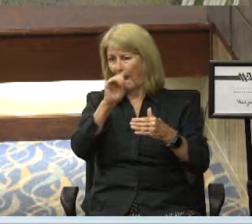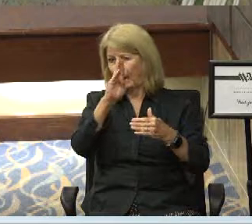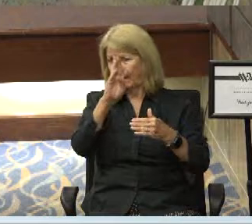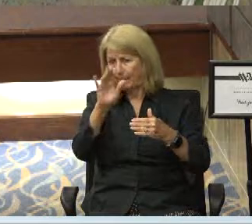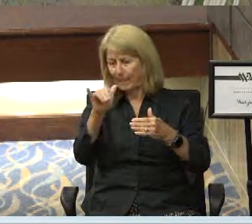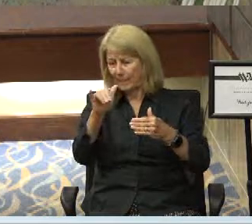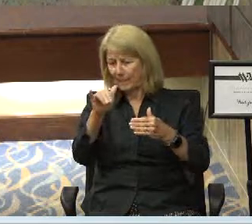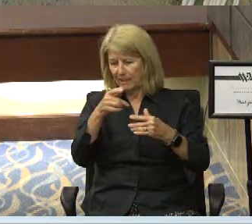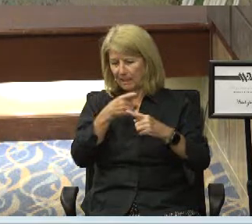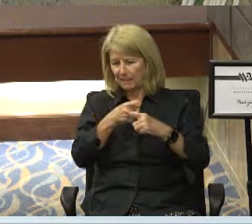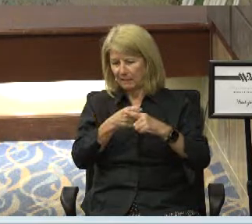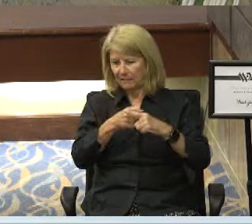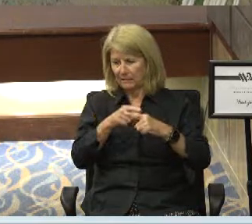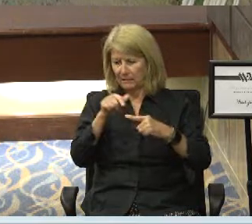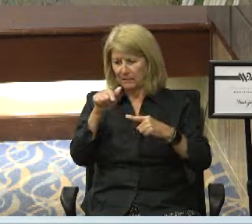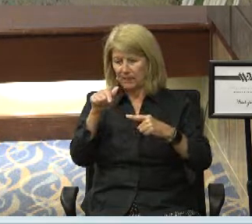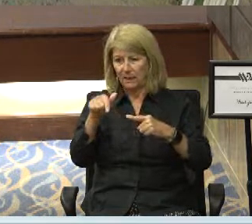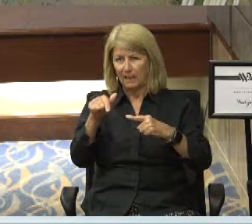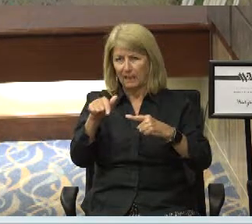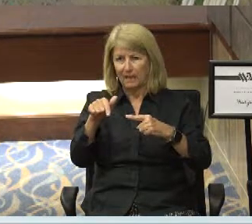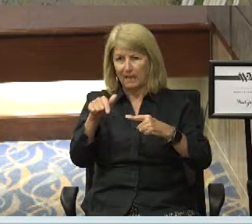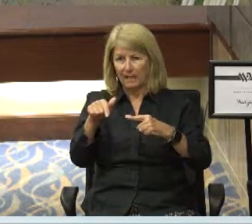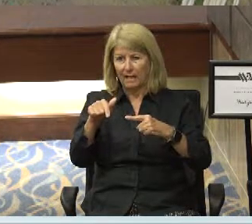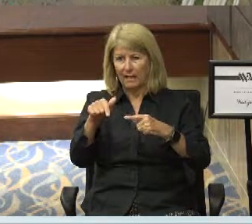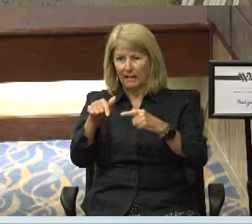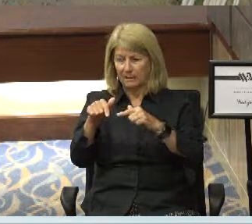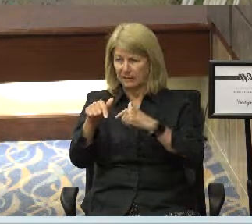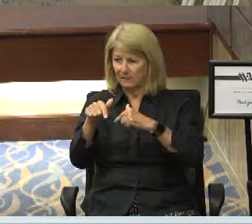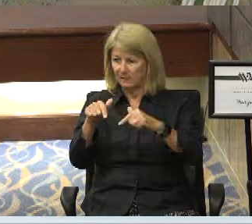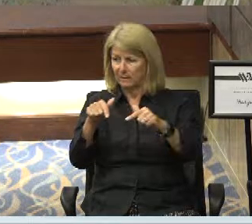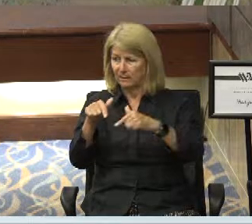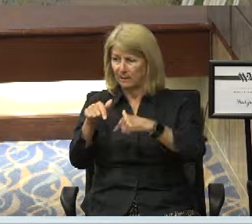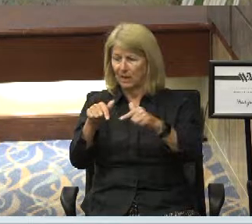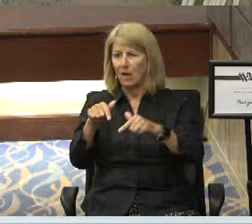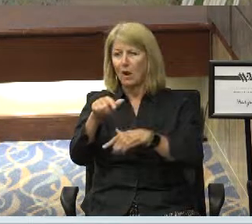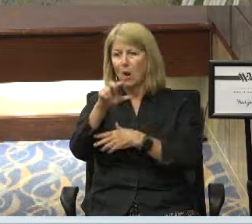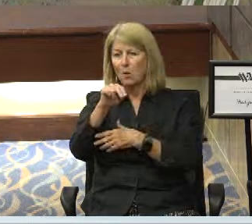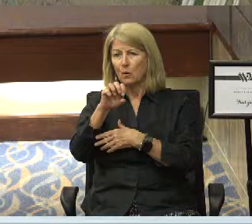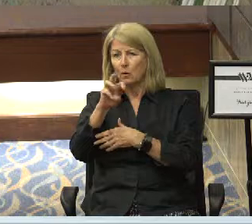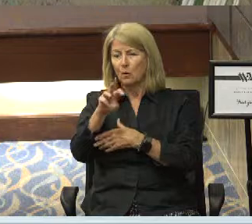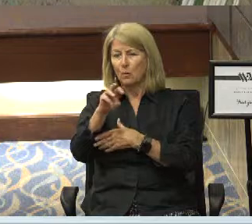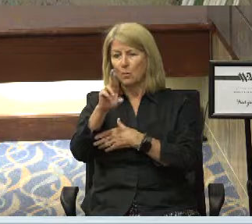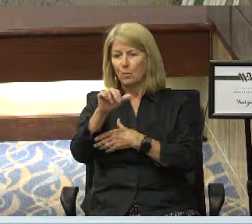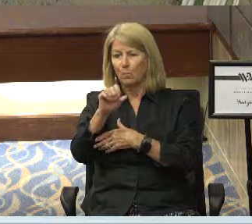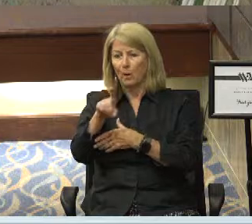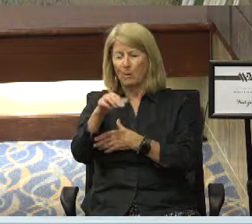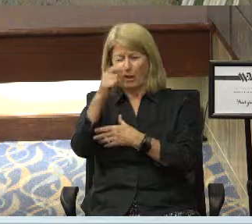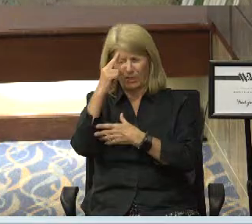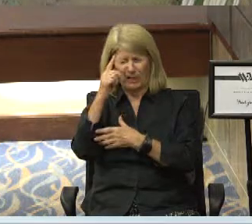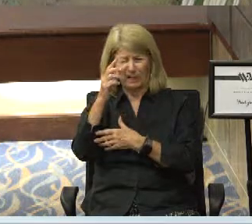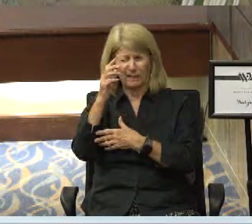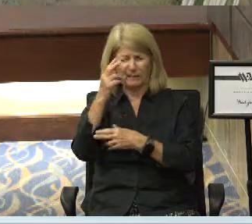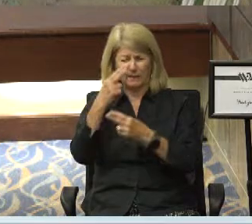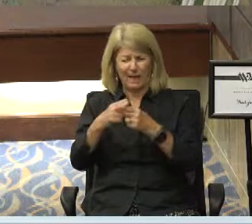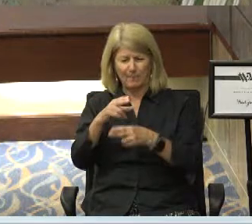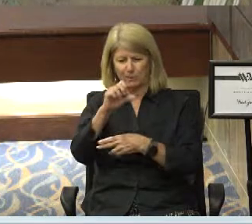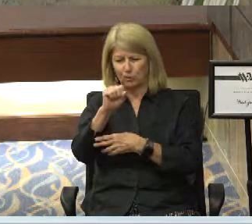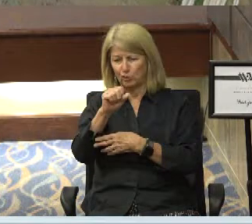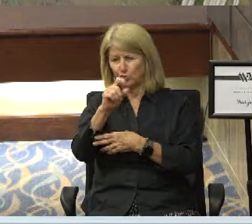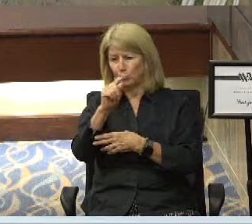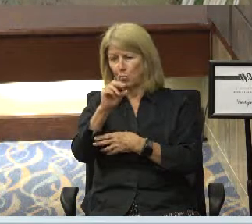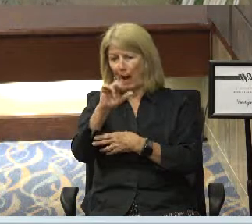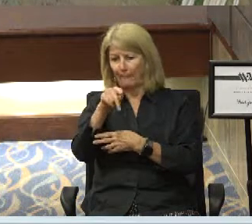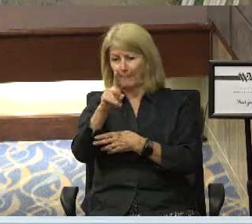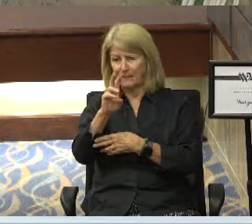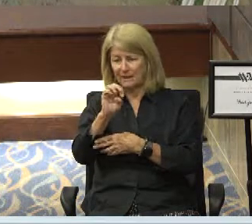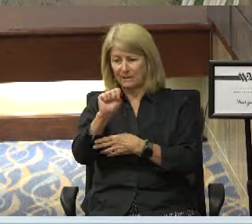and New Road. I believe that's still Stripes. I know they've just got bought out and changing, but I think it's still Stripes. And then this is the